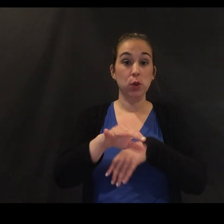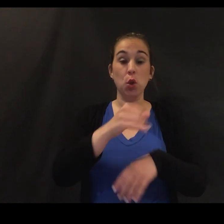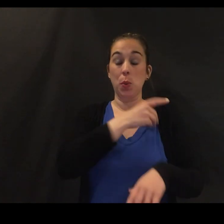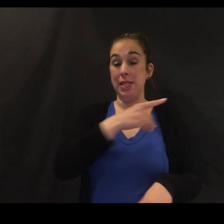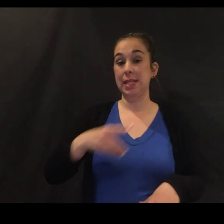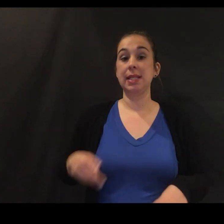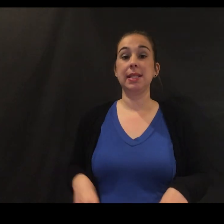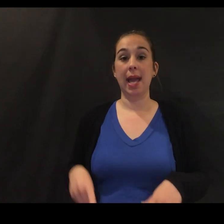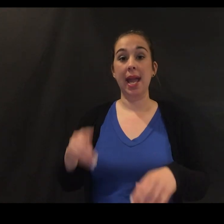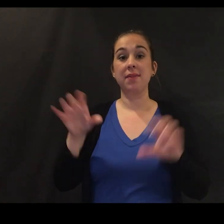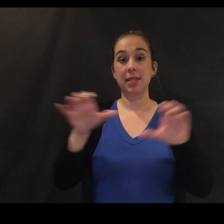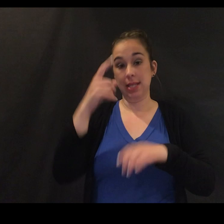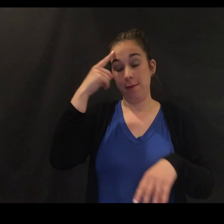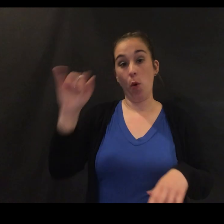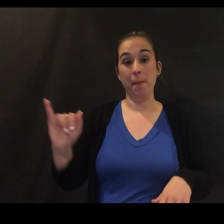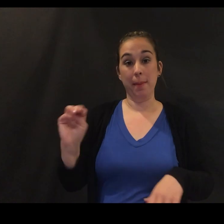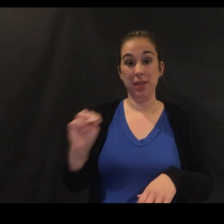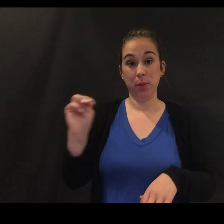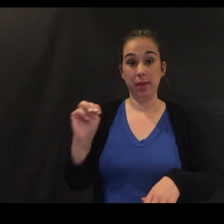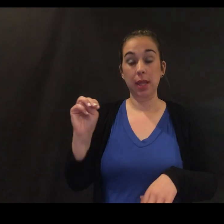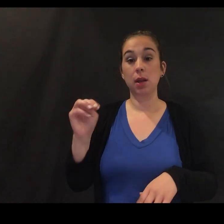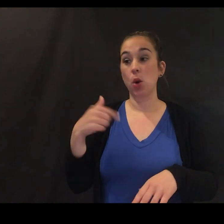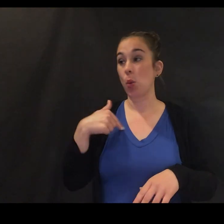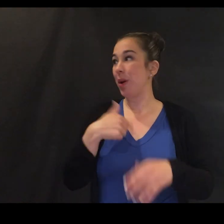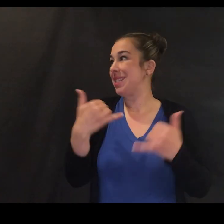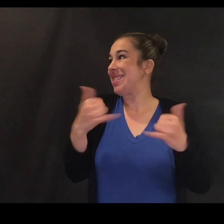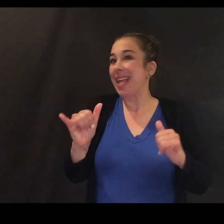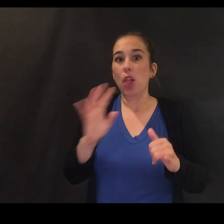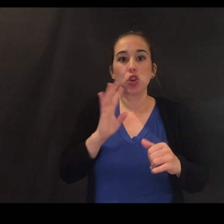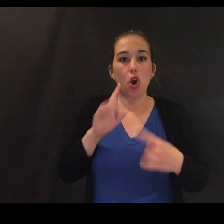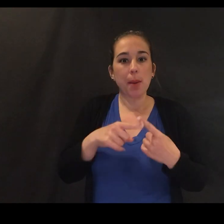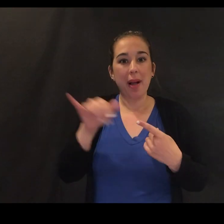for Mephibosheth. We're still talking about it today.